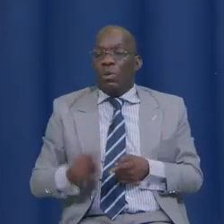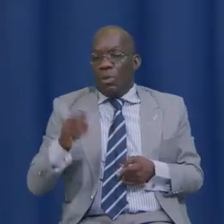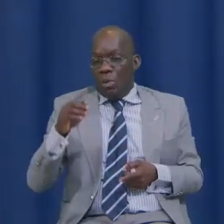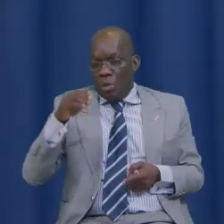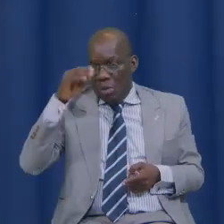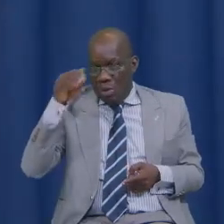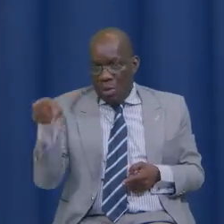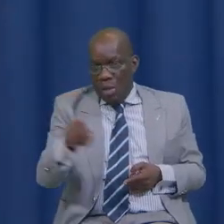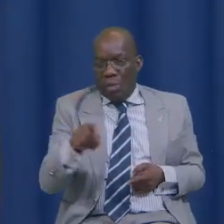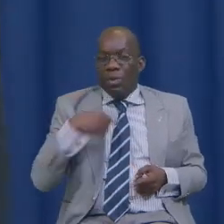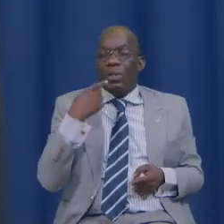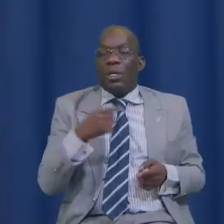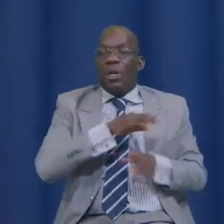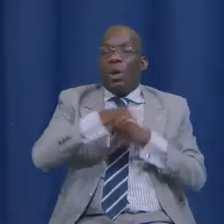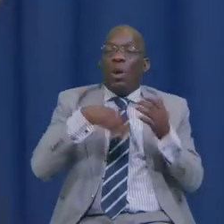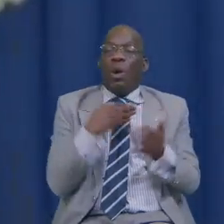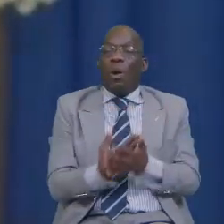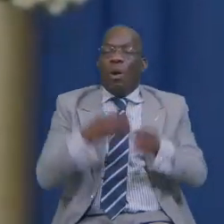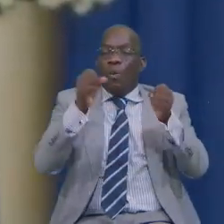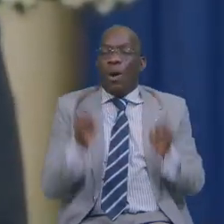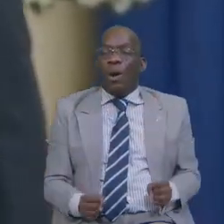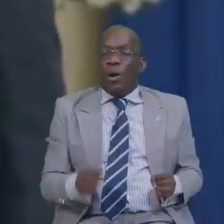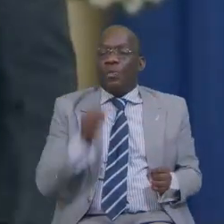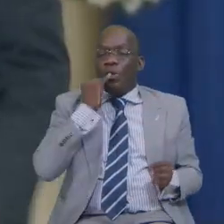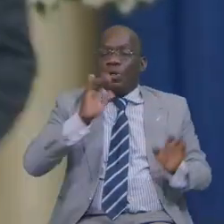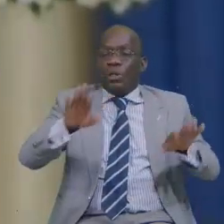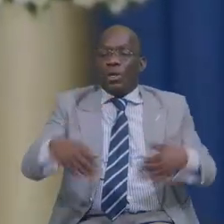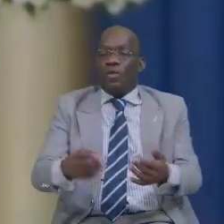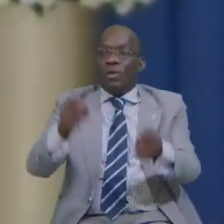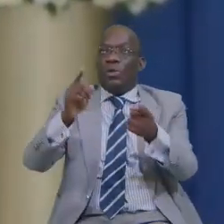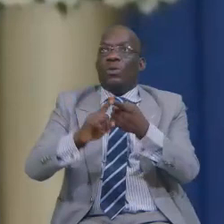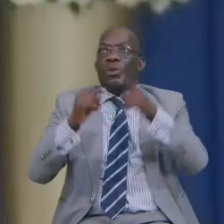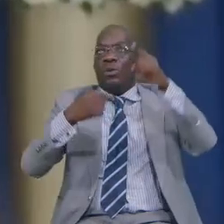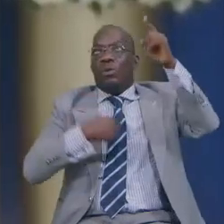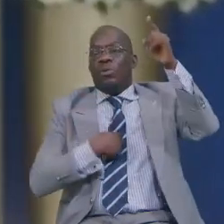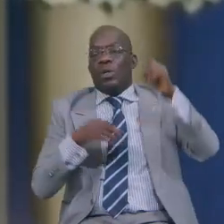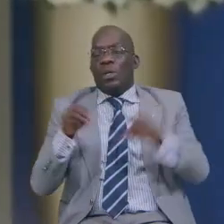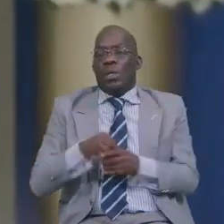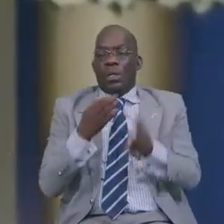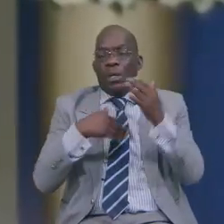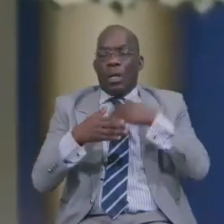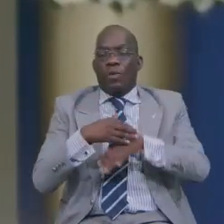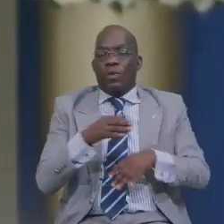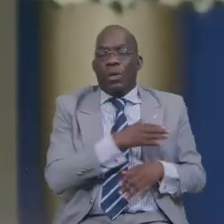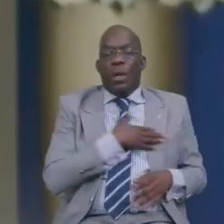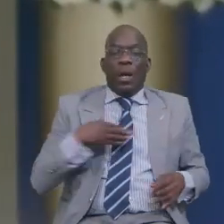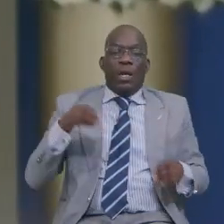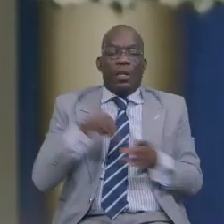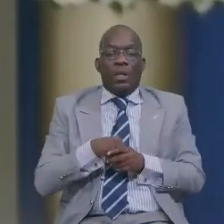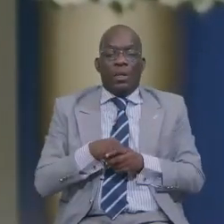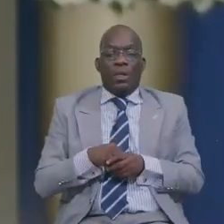saying, all power is given unto me in heaven and in